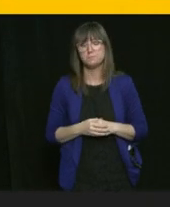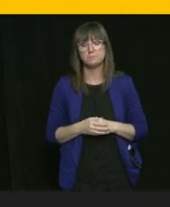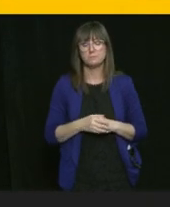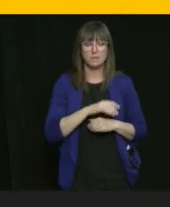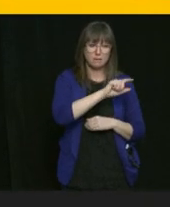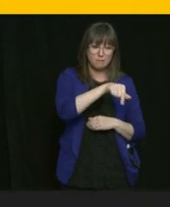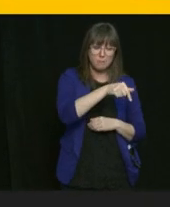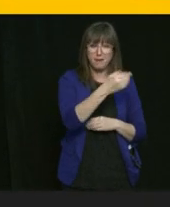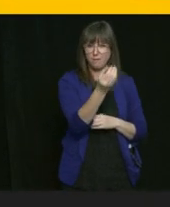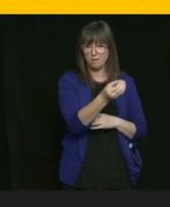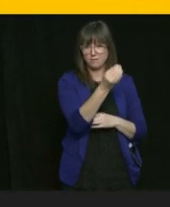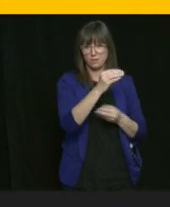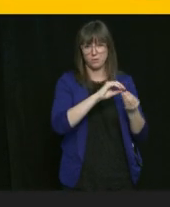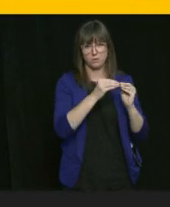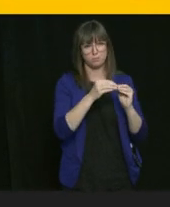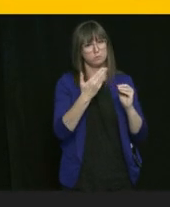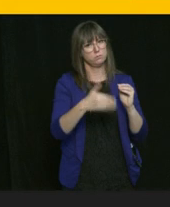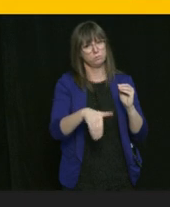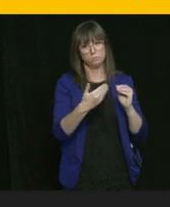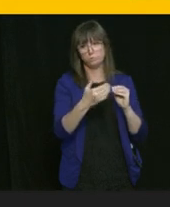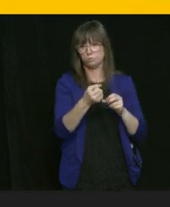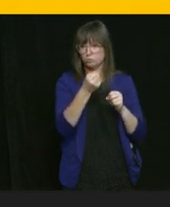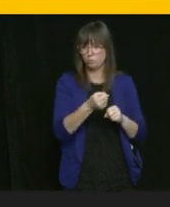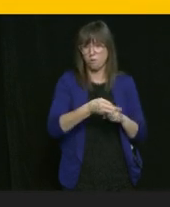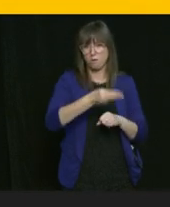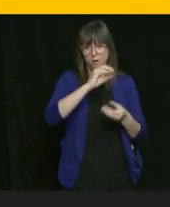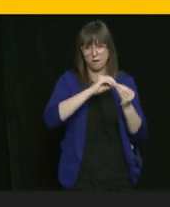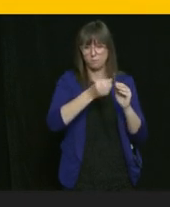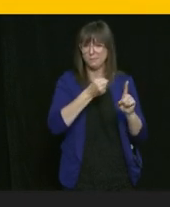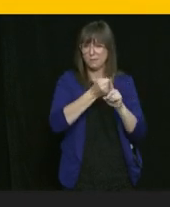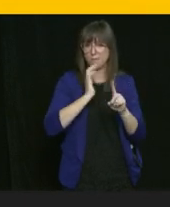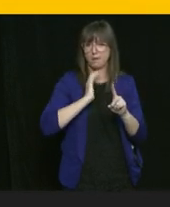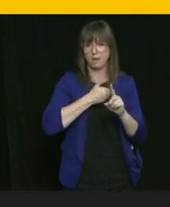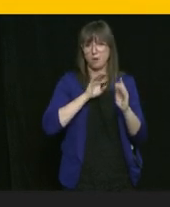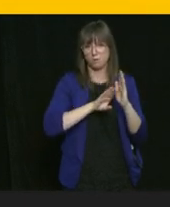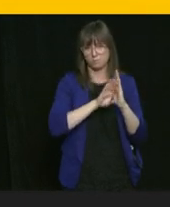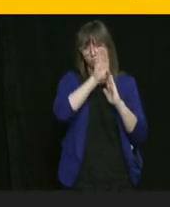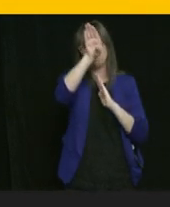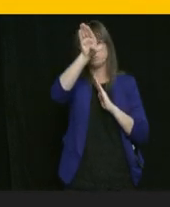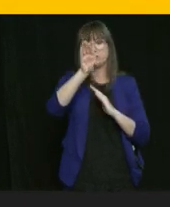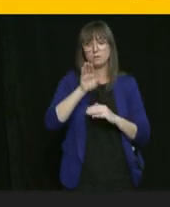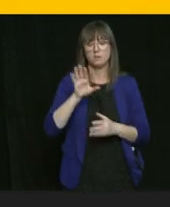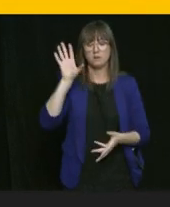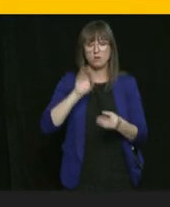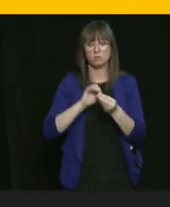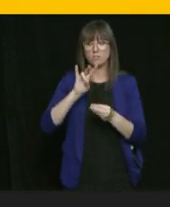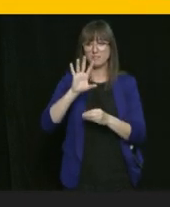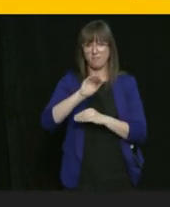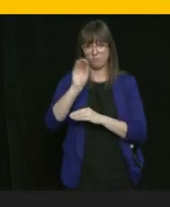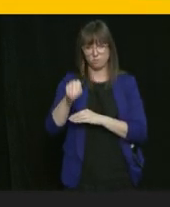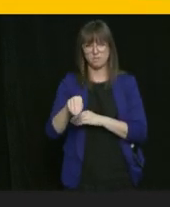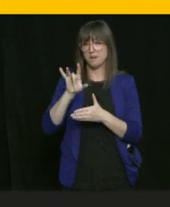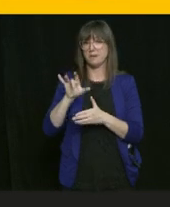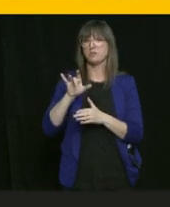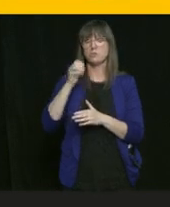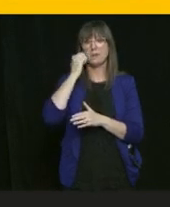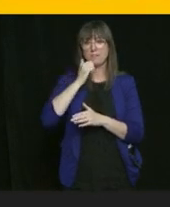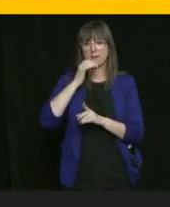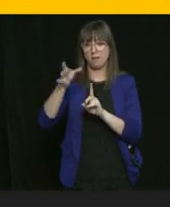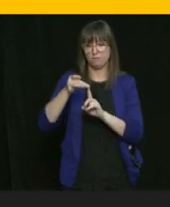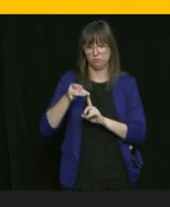and Ontario case numbers significantly impact the national curve, accounting for over 75% of all cases reported